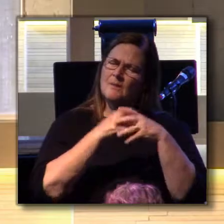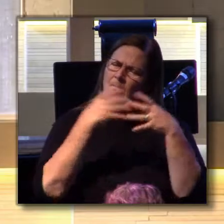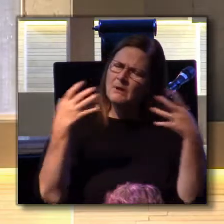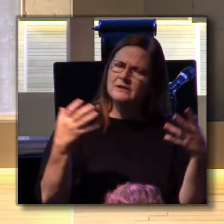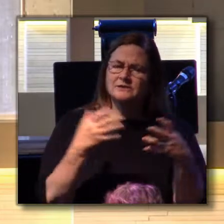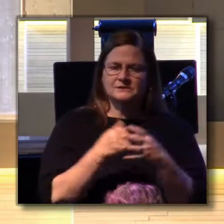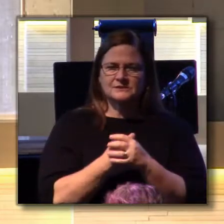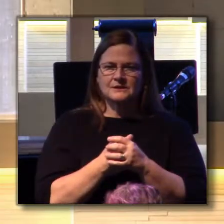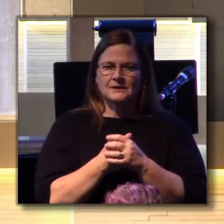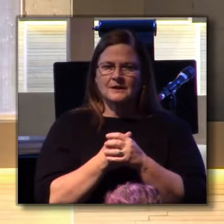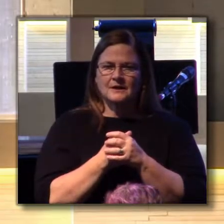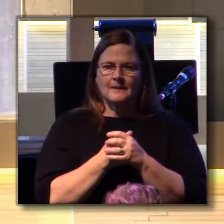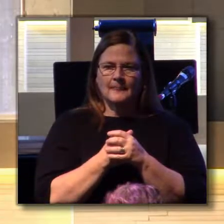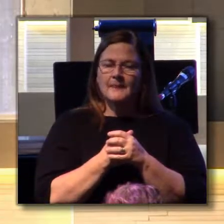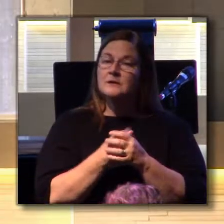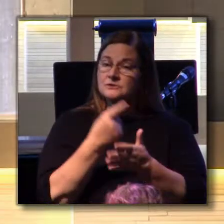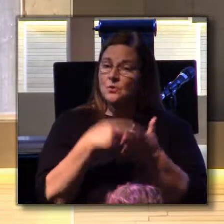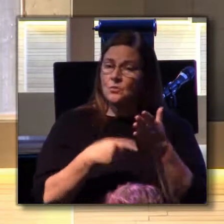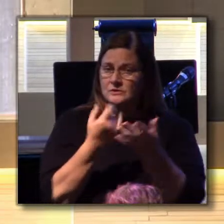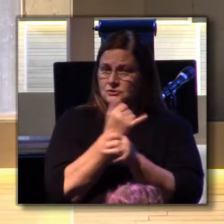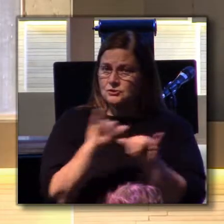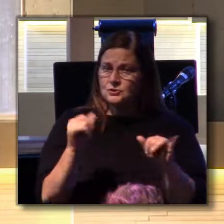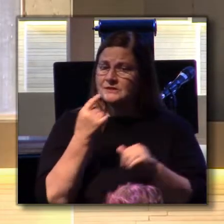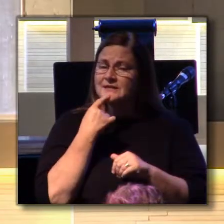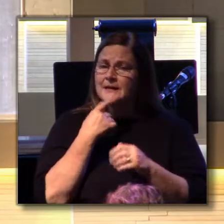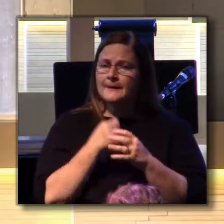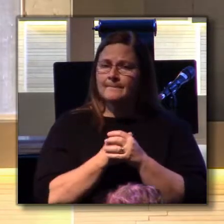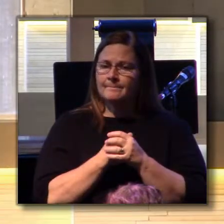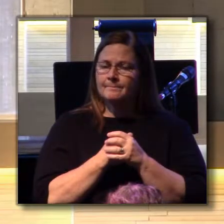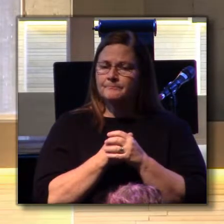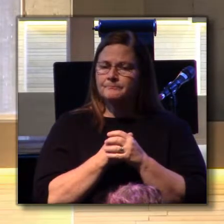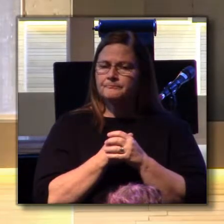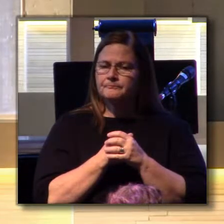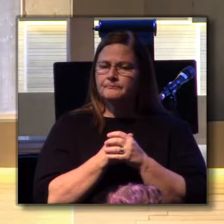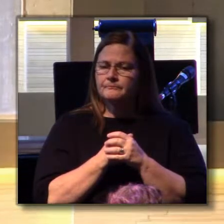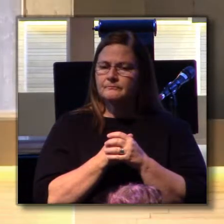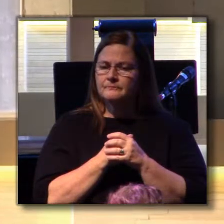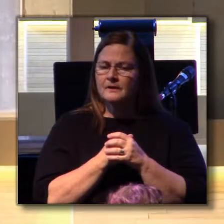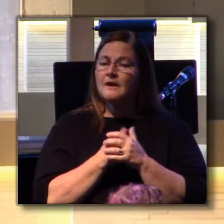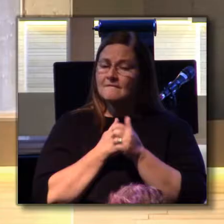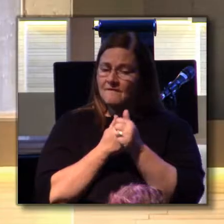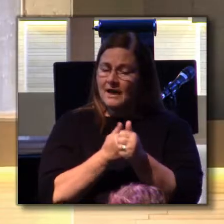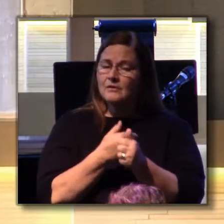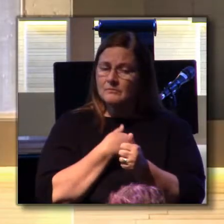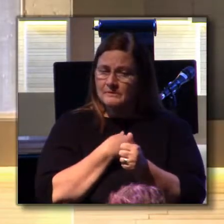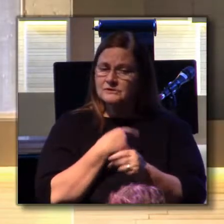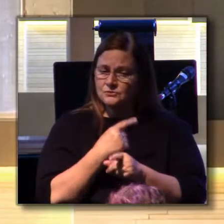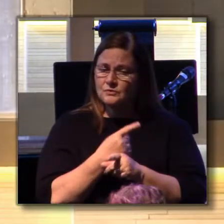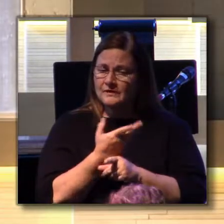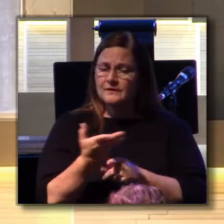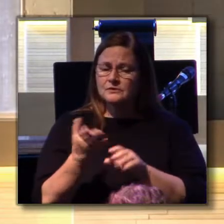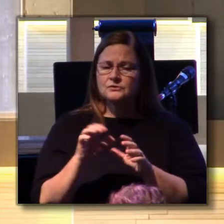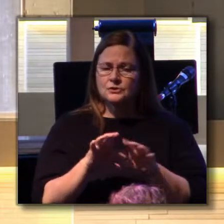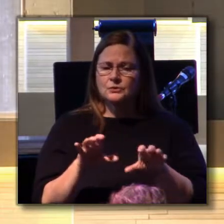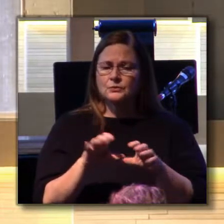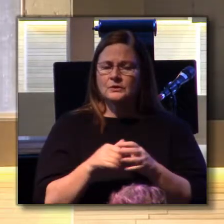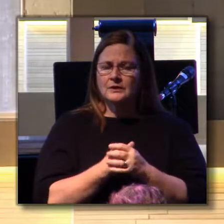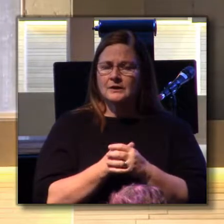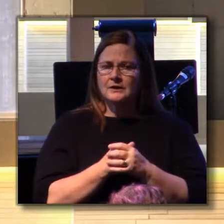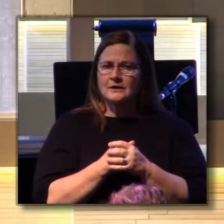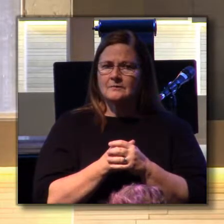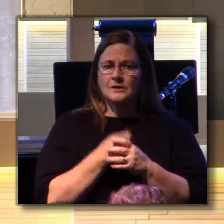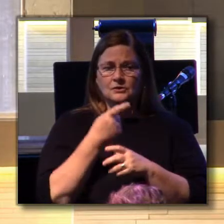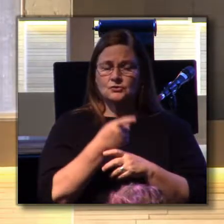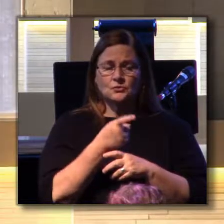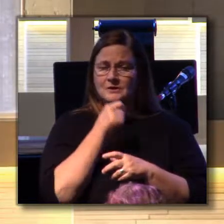So what's Yeshua saying? He's saying, look, yes, following me is the right thing to do. But you are not giving